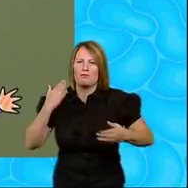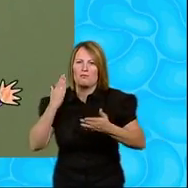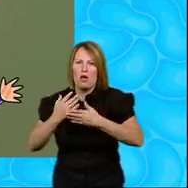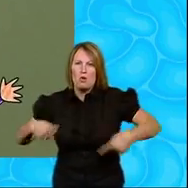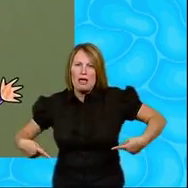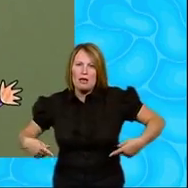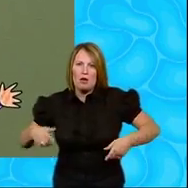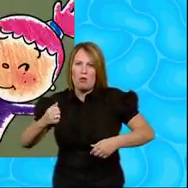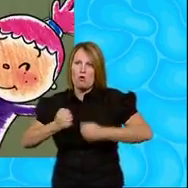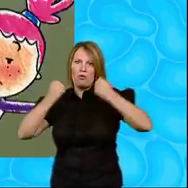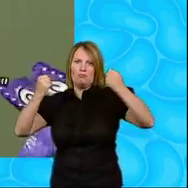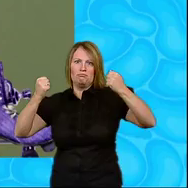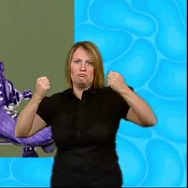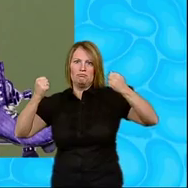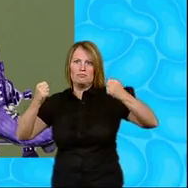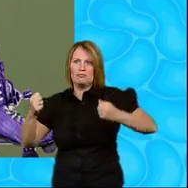fast wheels of our own.